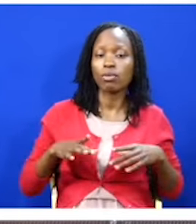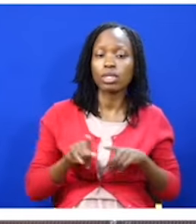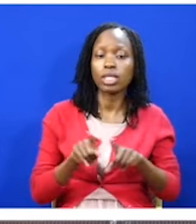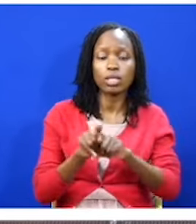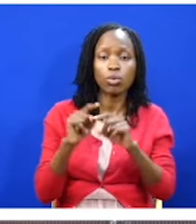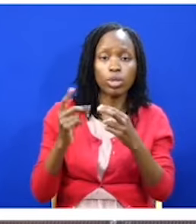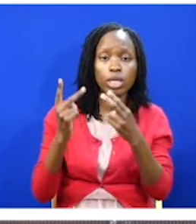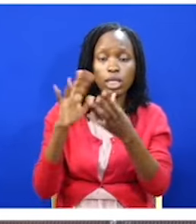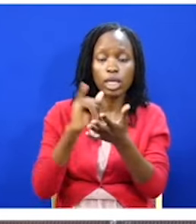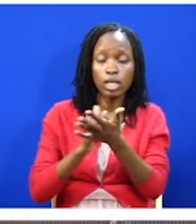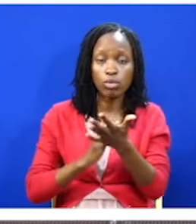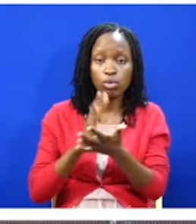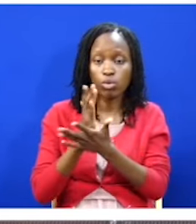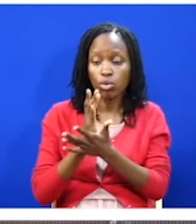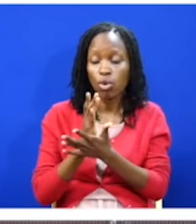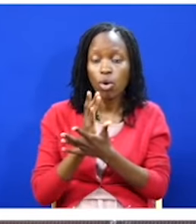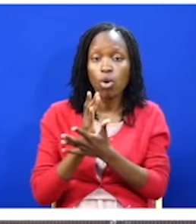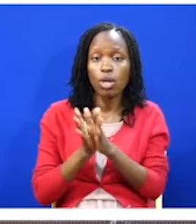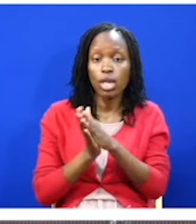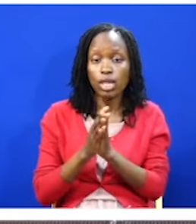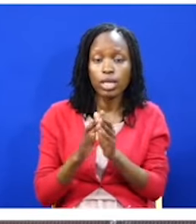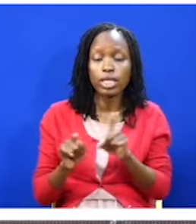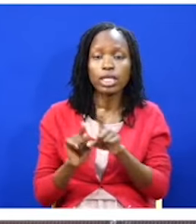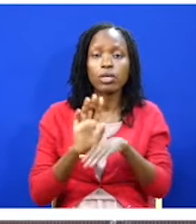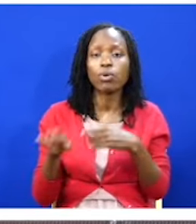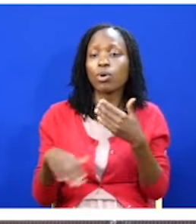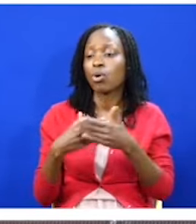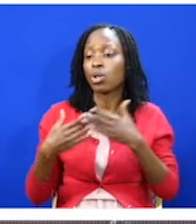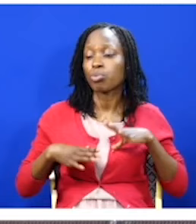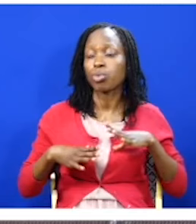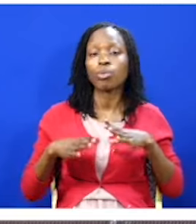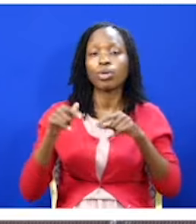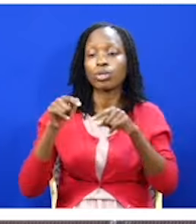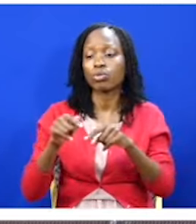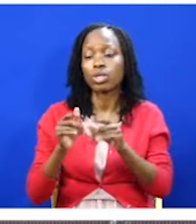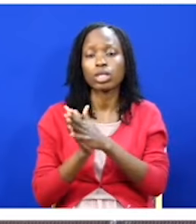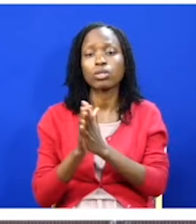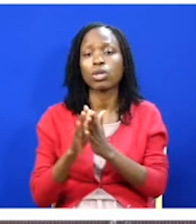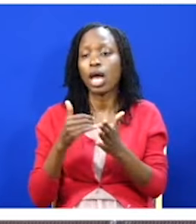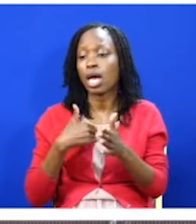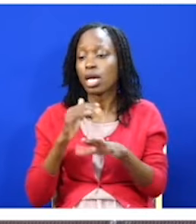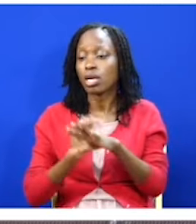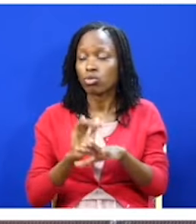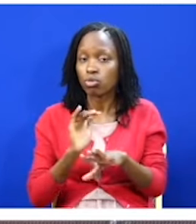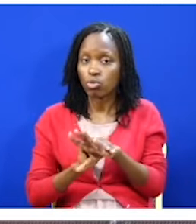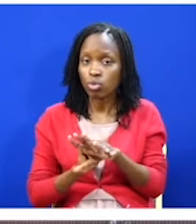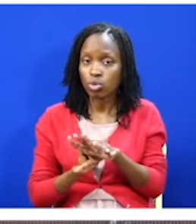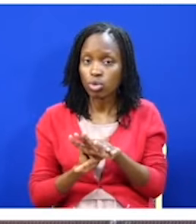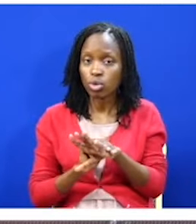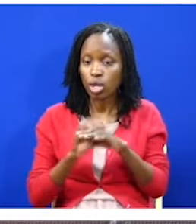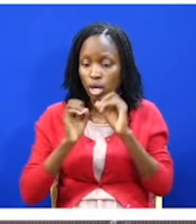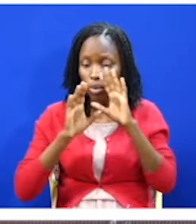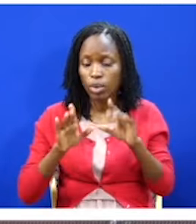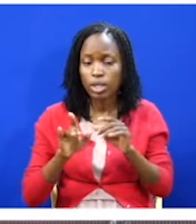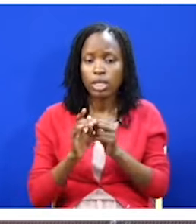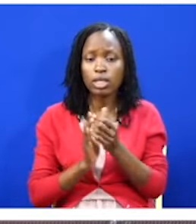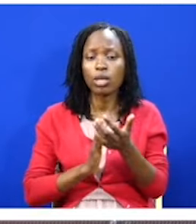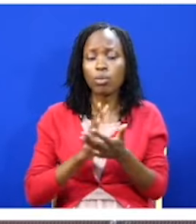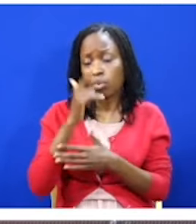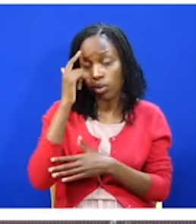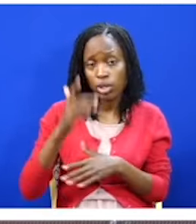so clearly through this story. Everyone in the story had good results. Through their unselfish acts,